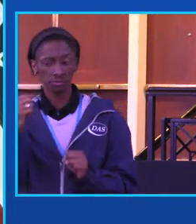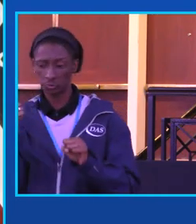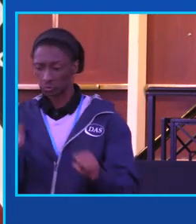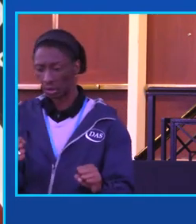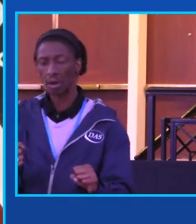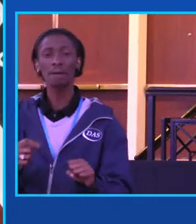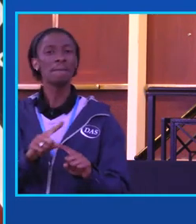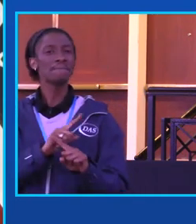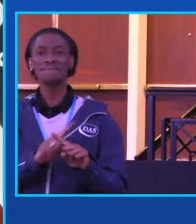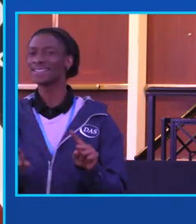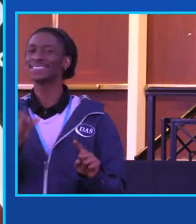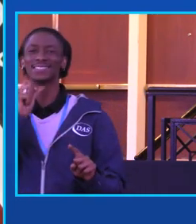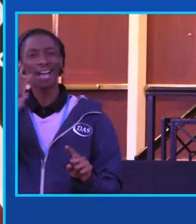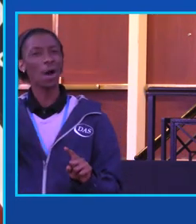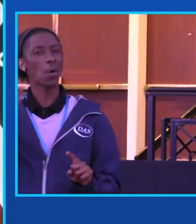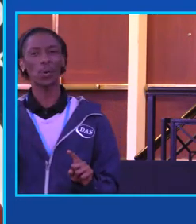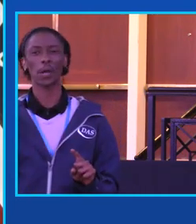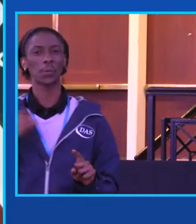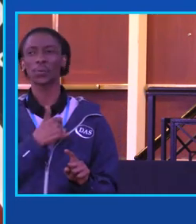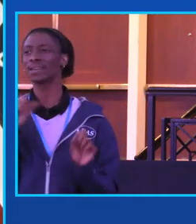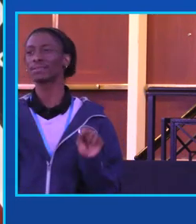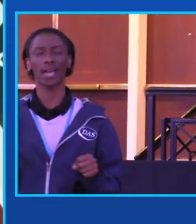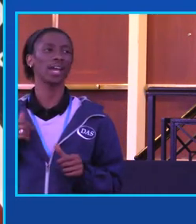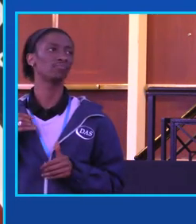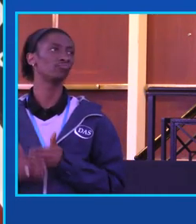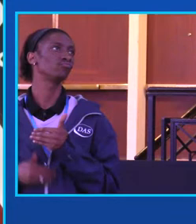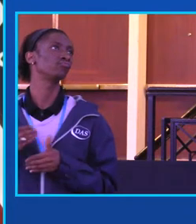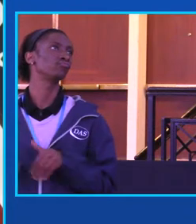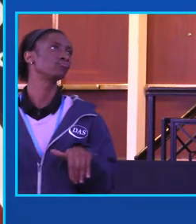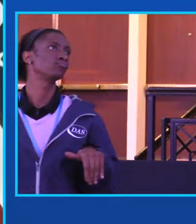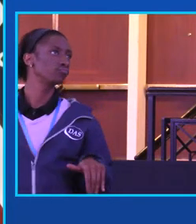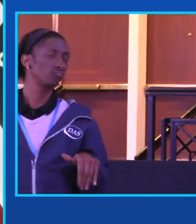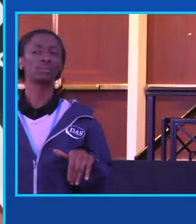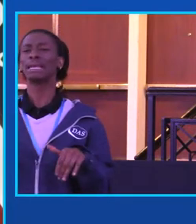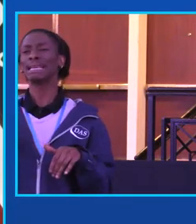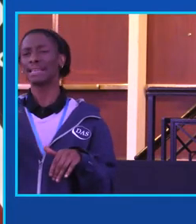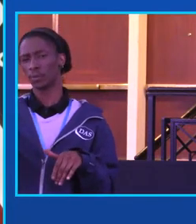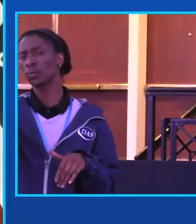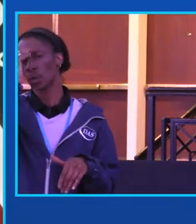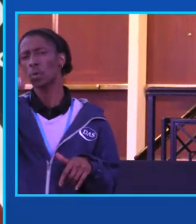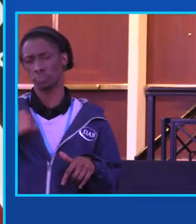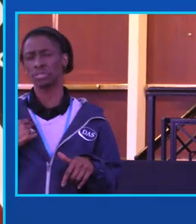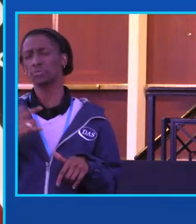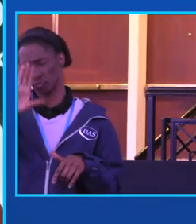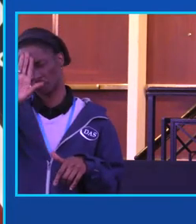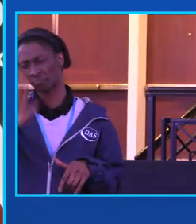where we can coast. And anybody that knows me knows I'm not a coaster.